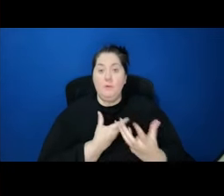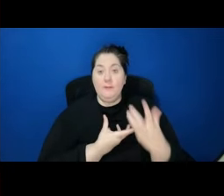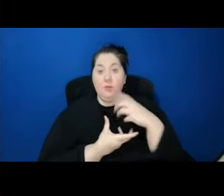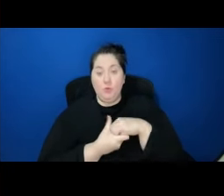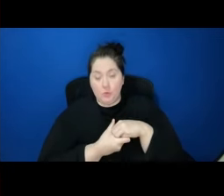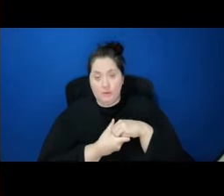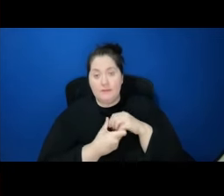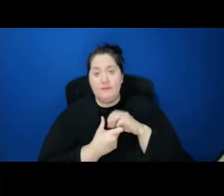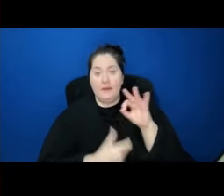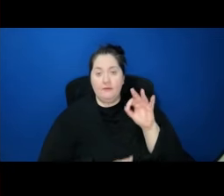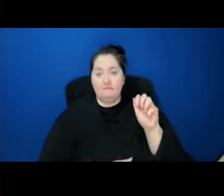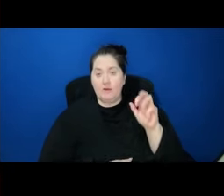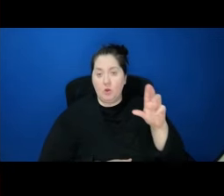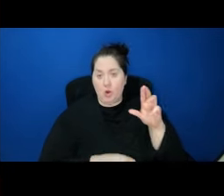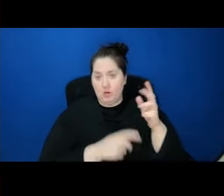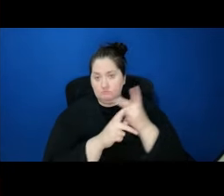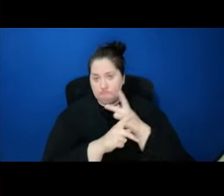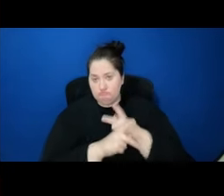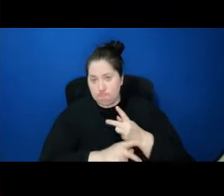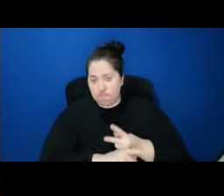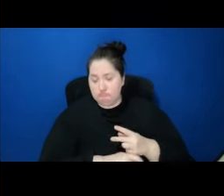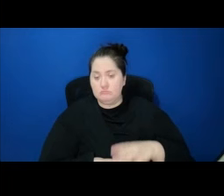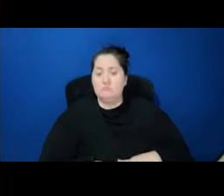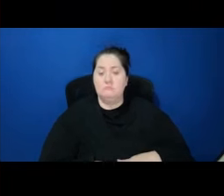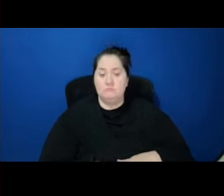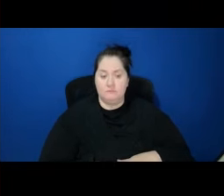the FAR calculation.